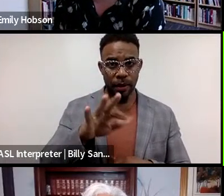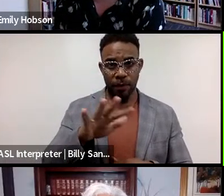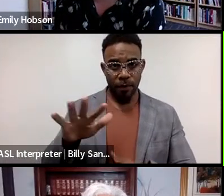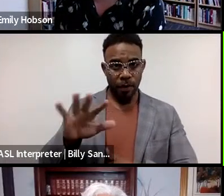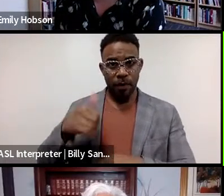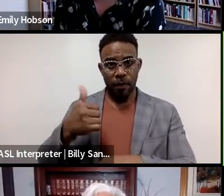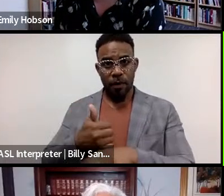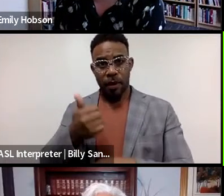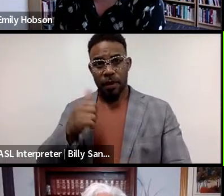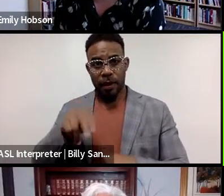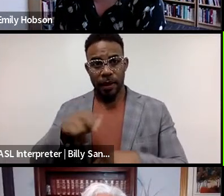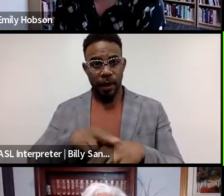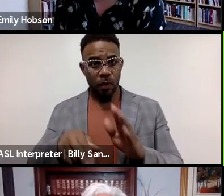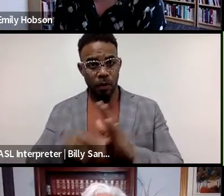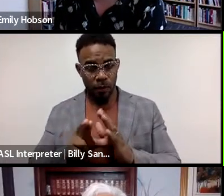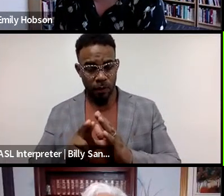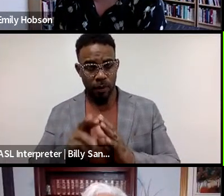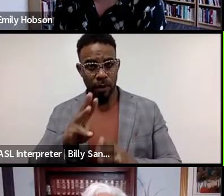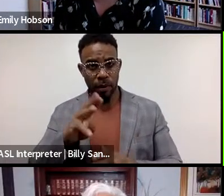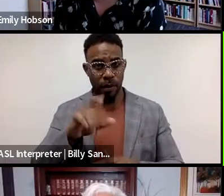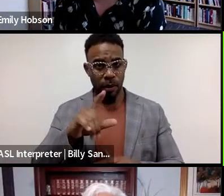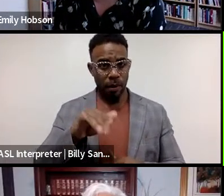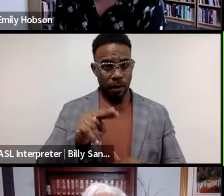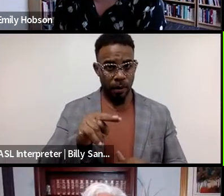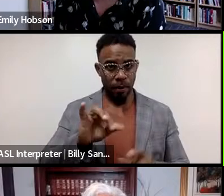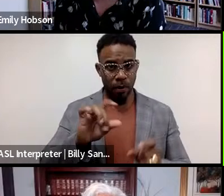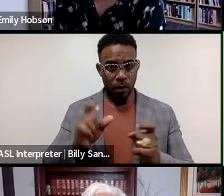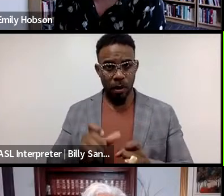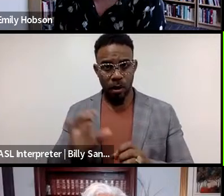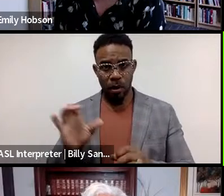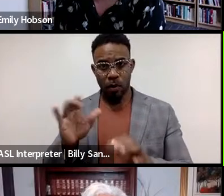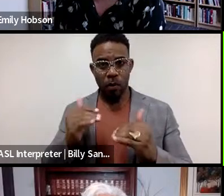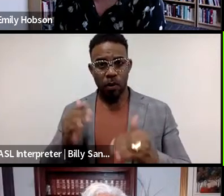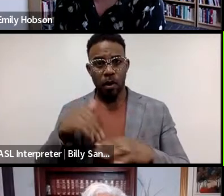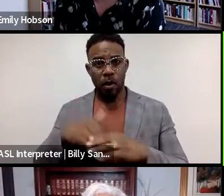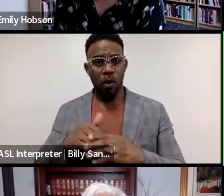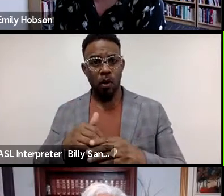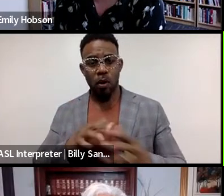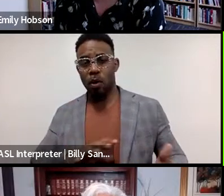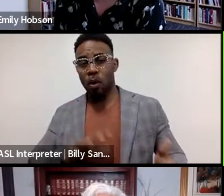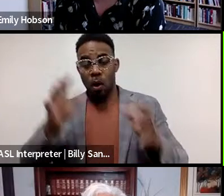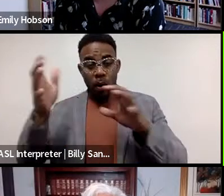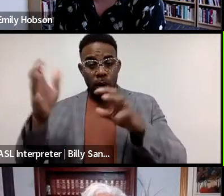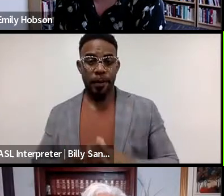formed the National Review to melt and welded the conservative movement into a whole,